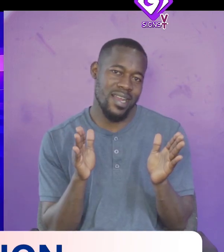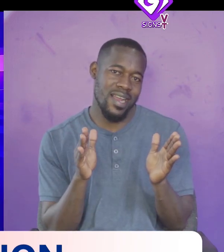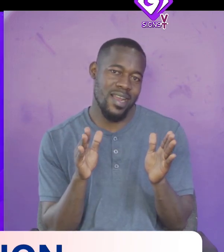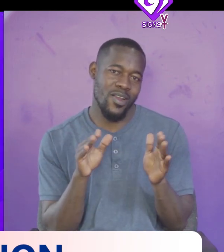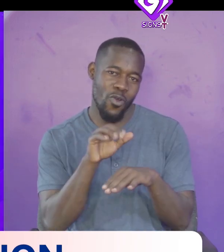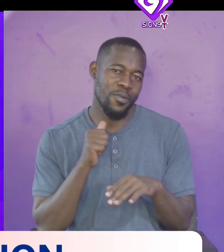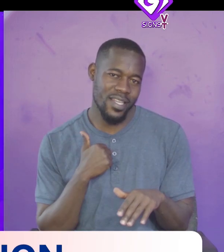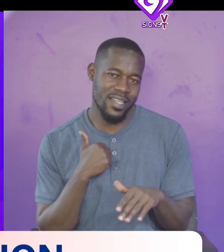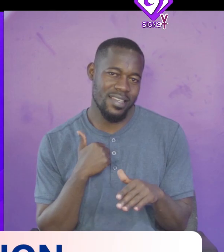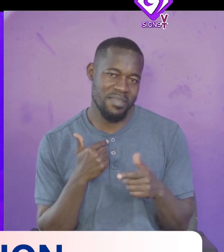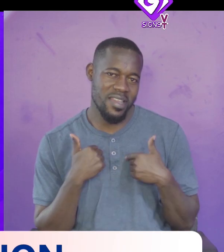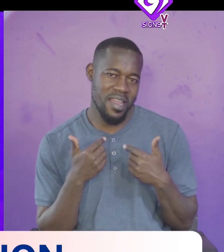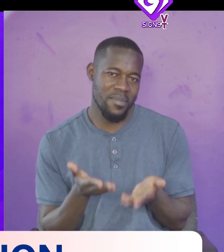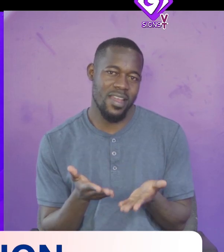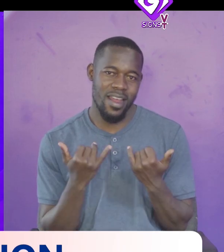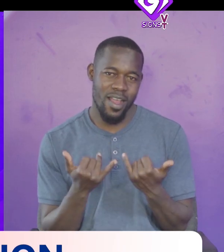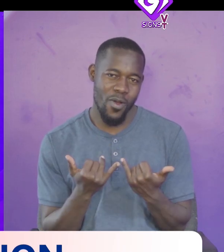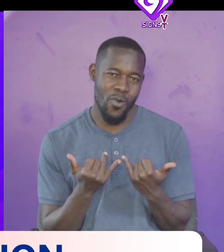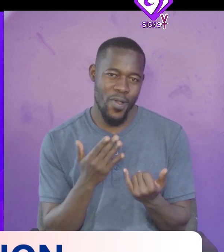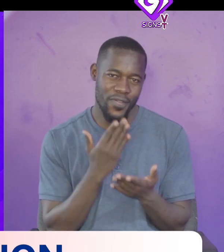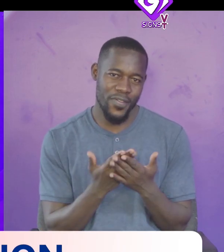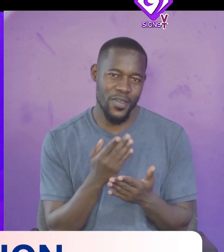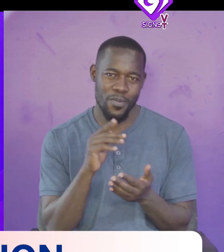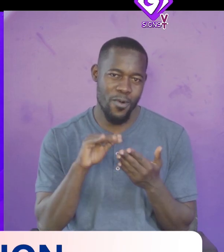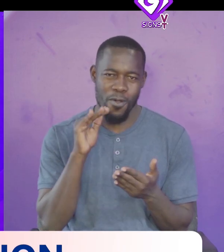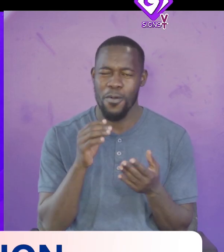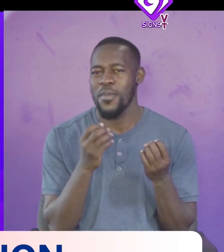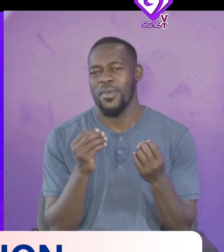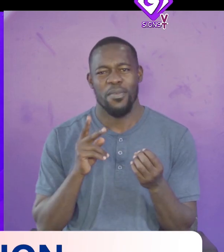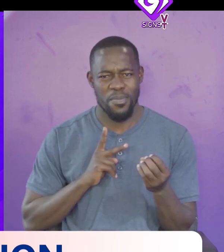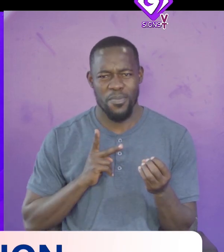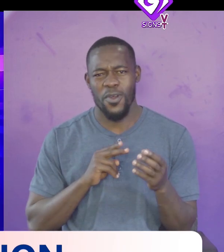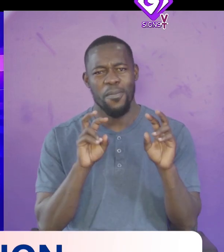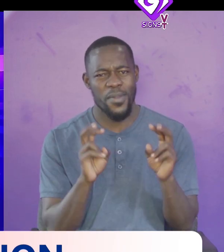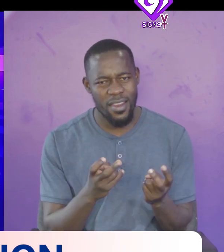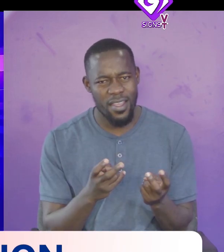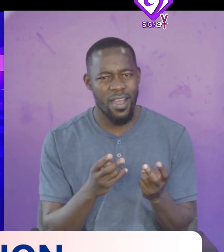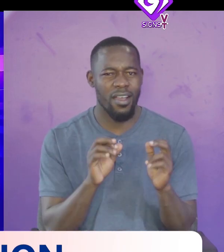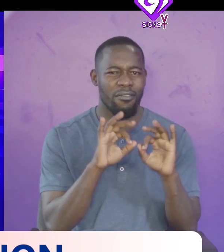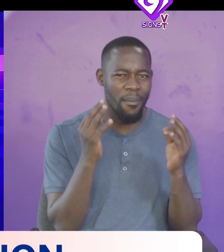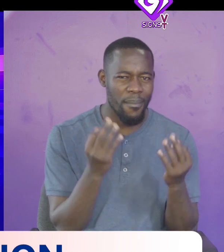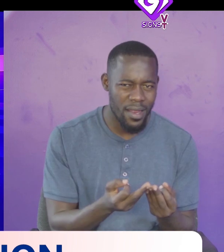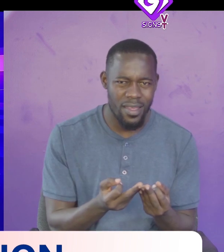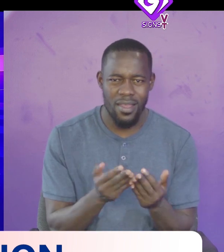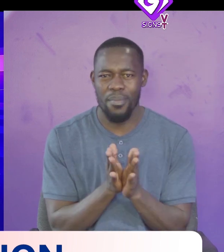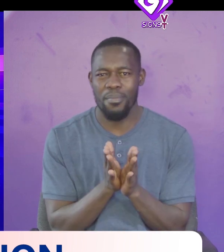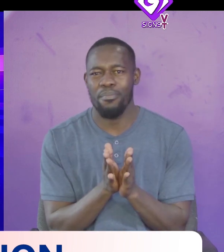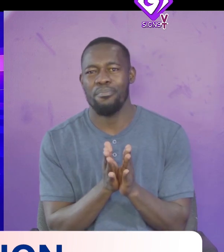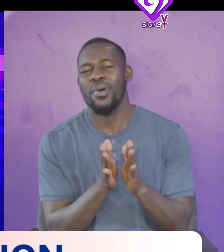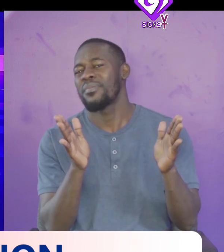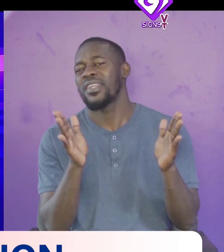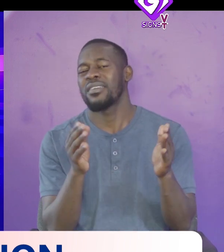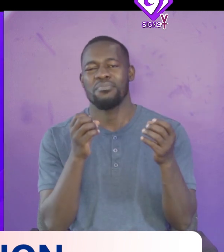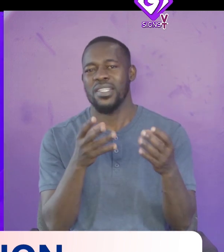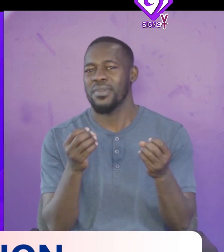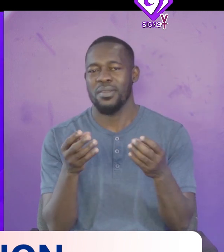walemavu walikuombea. We cannot say thank you enough. So many people, media, family, civil society, so many people. Can